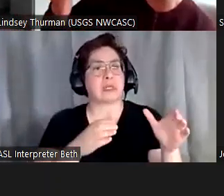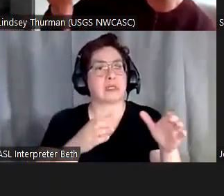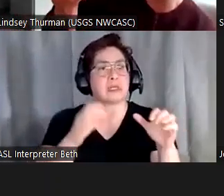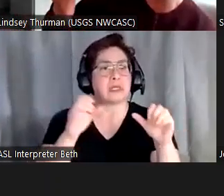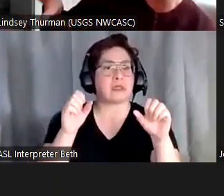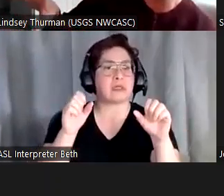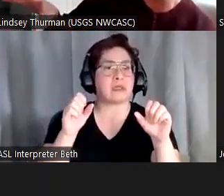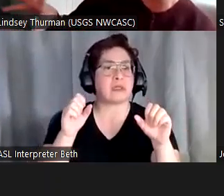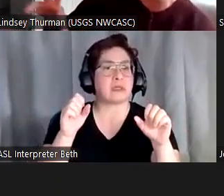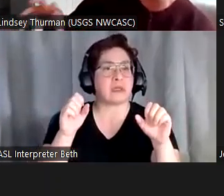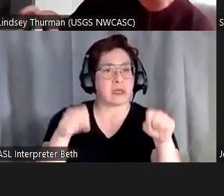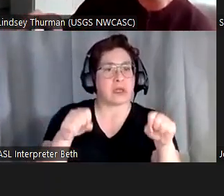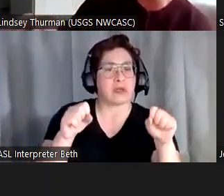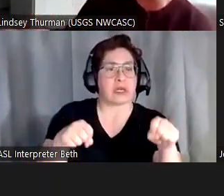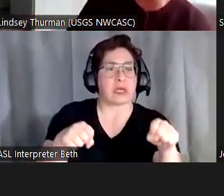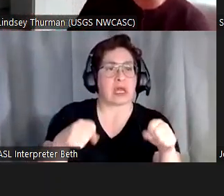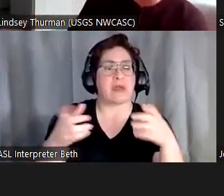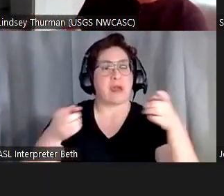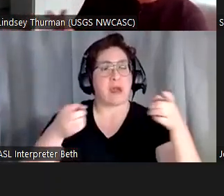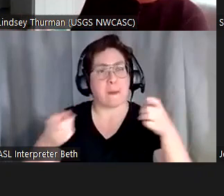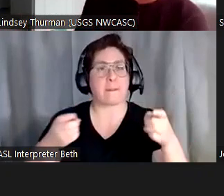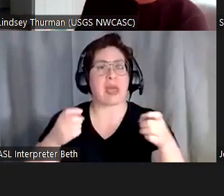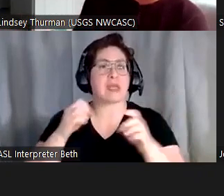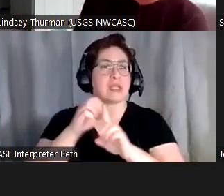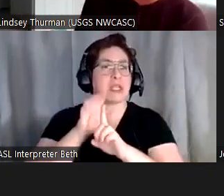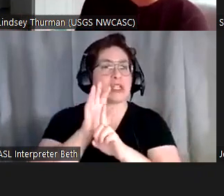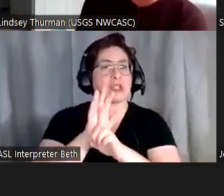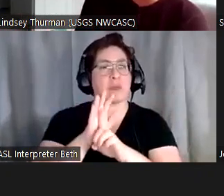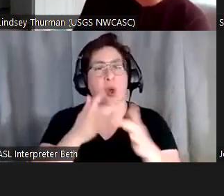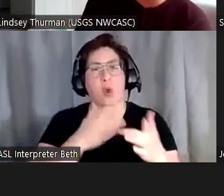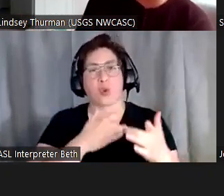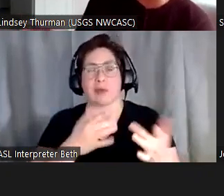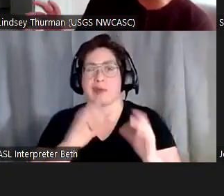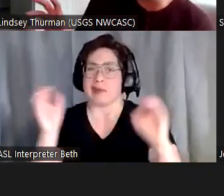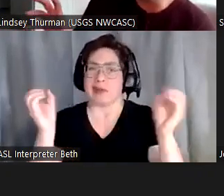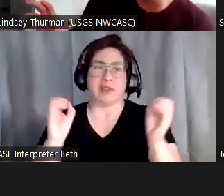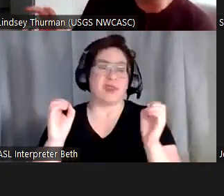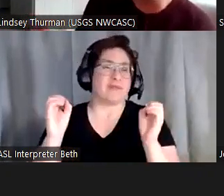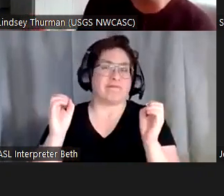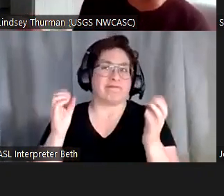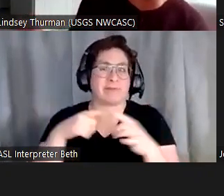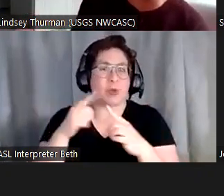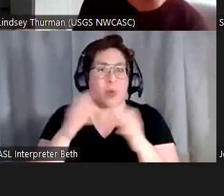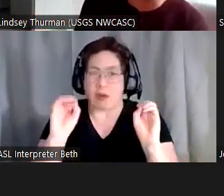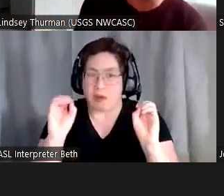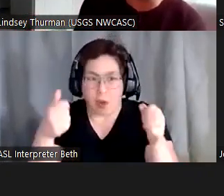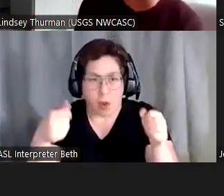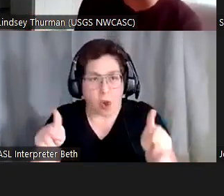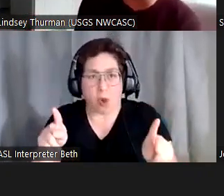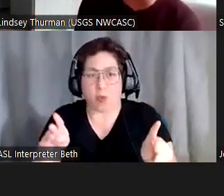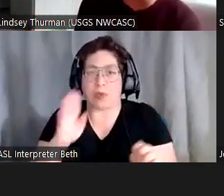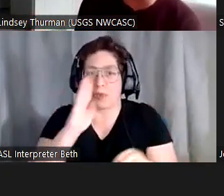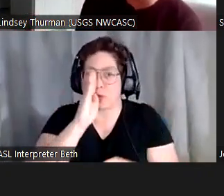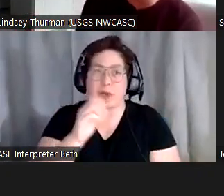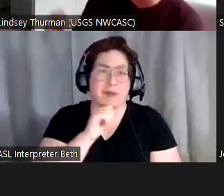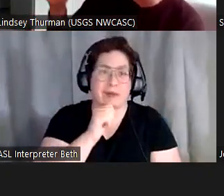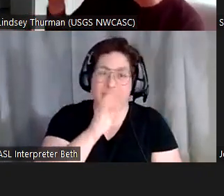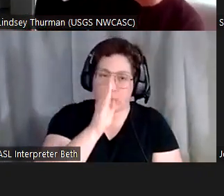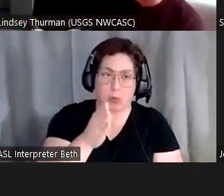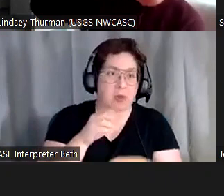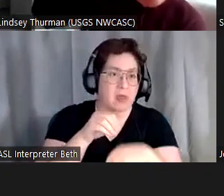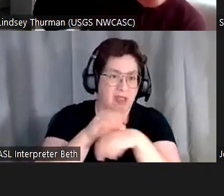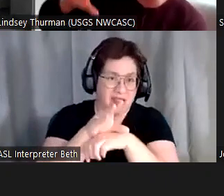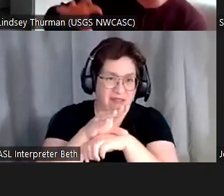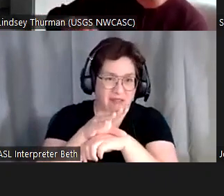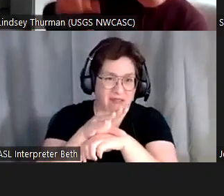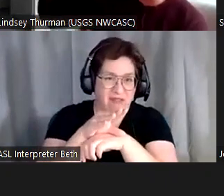course, managing exposure or sensitivity when there really are no opportunities to directly or indirectly affect adaptive capacity. So these are kind